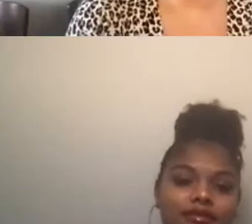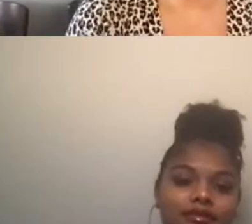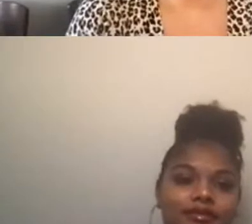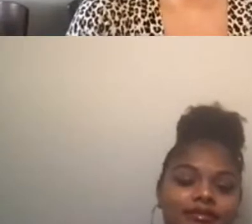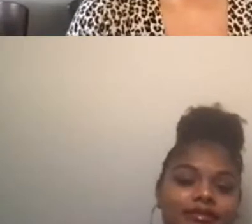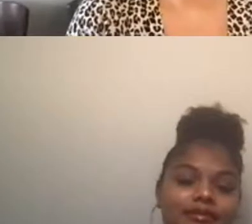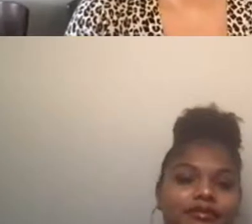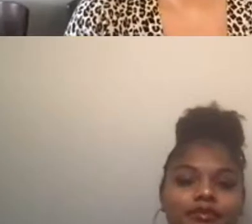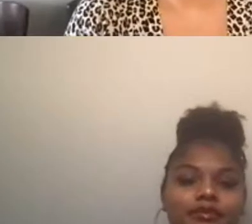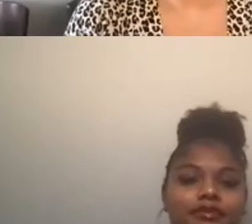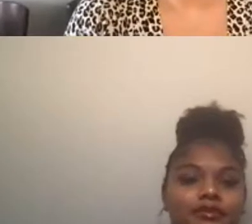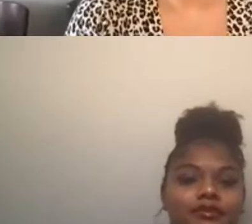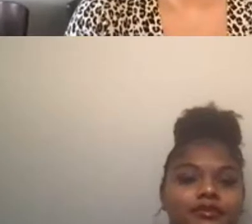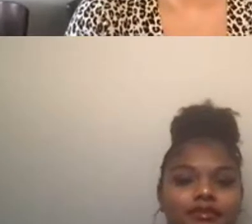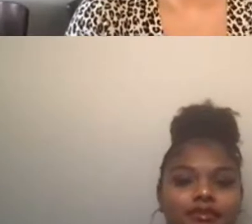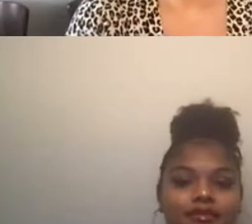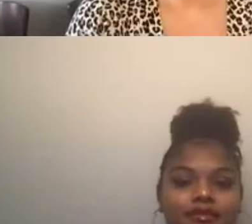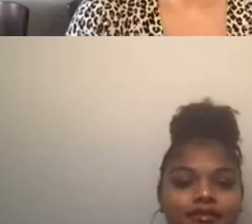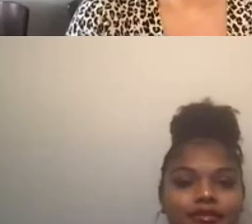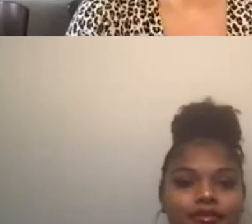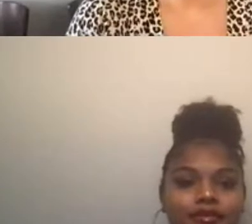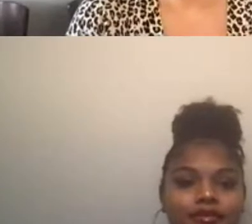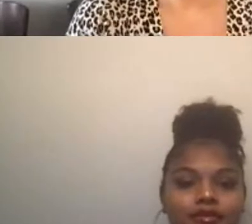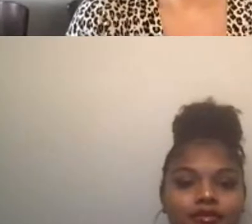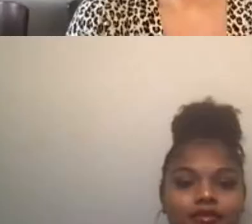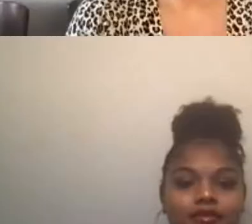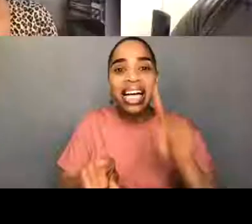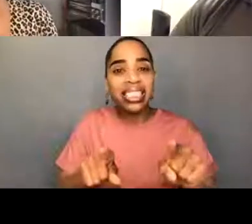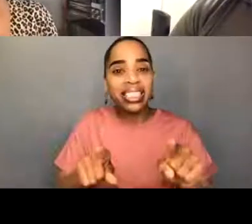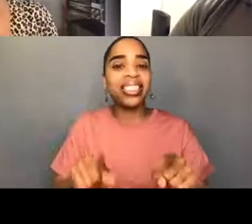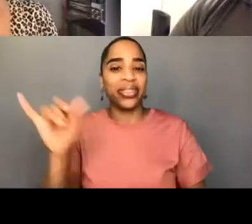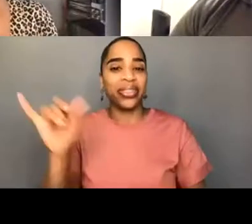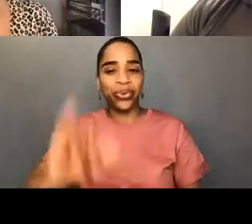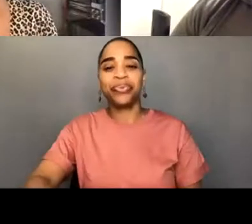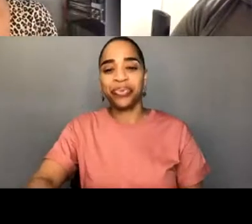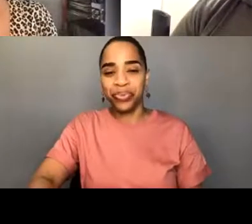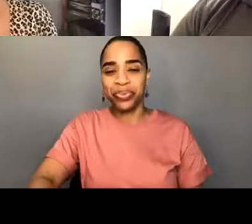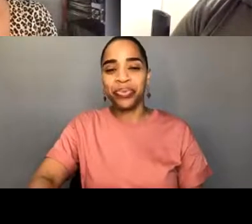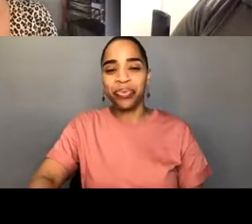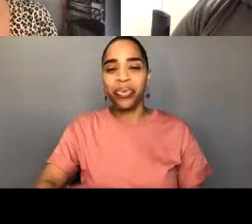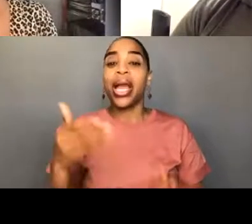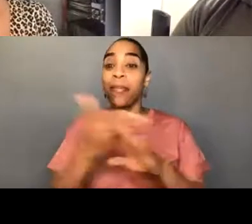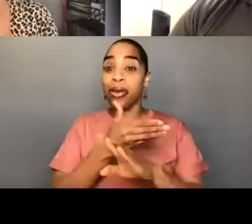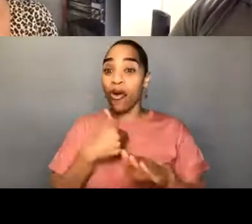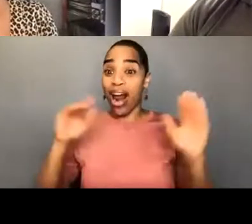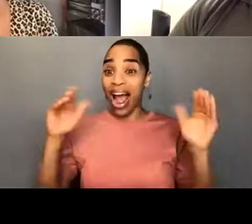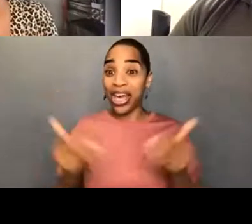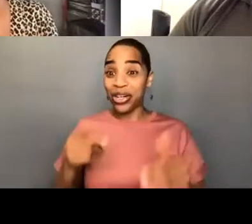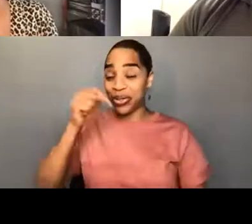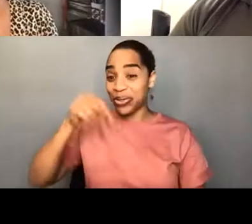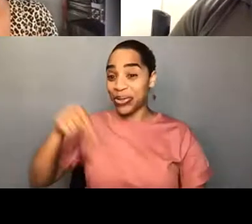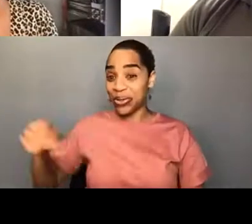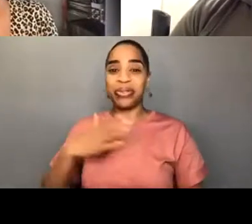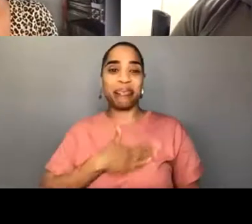And all of you too will have an opportunity to ask questions of Ms. Hannah Jones. Before I introduce our guest, allow me